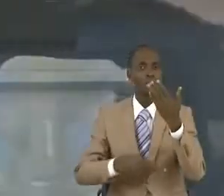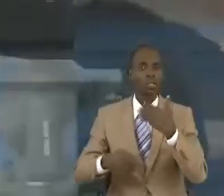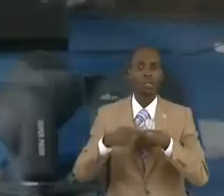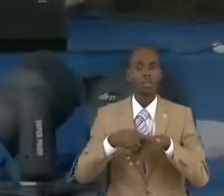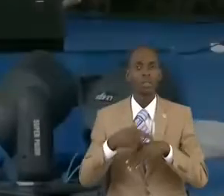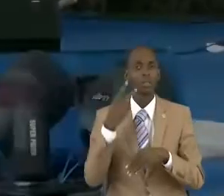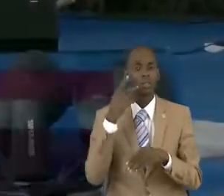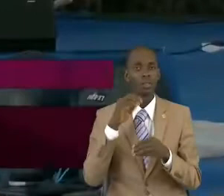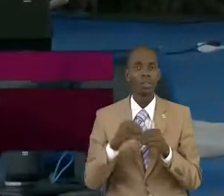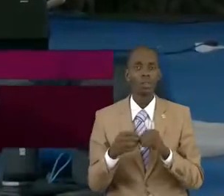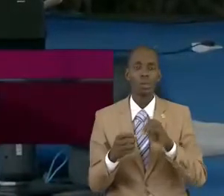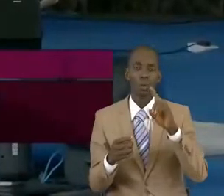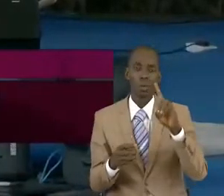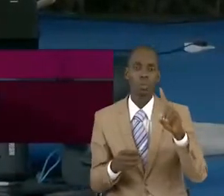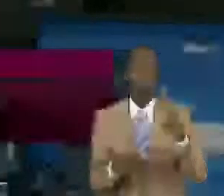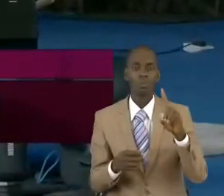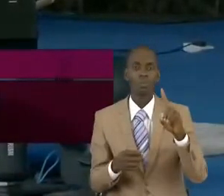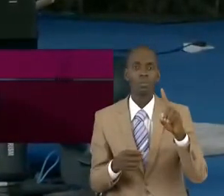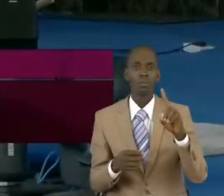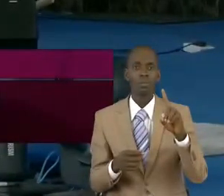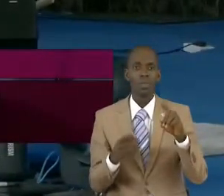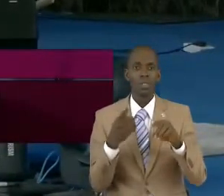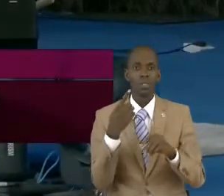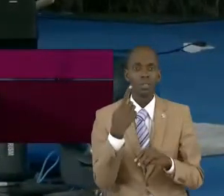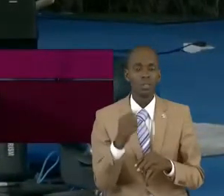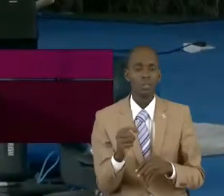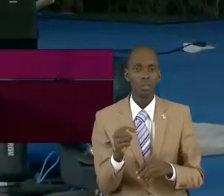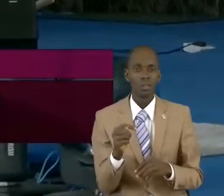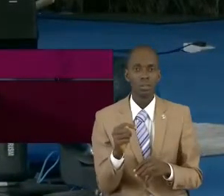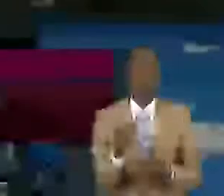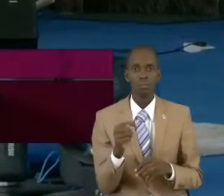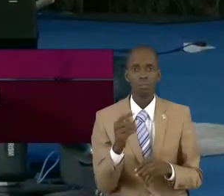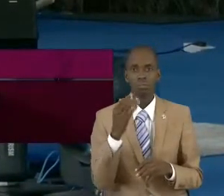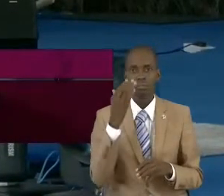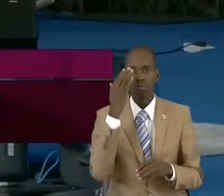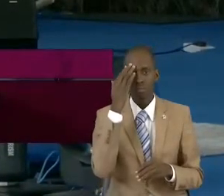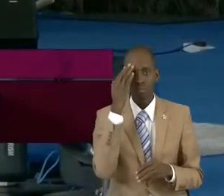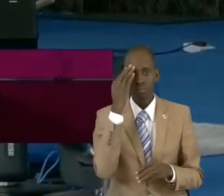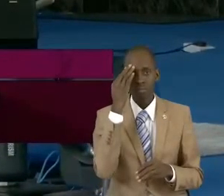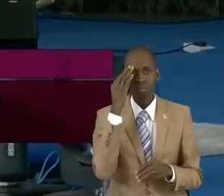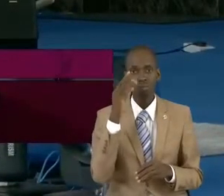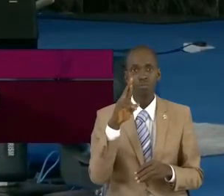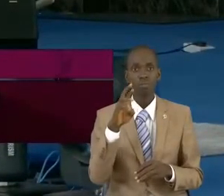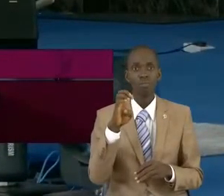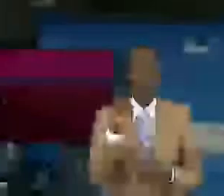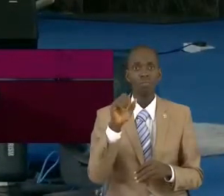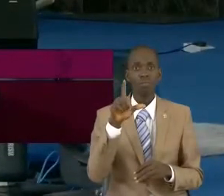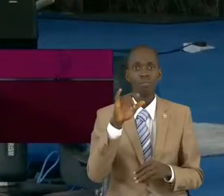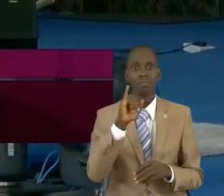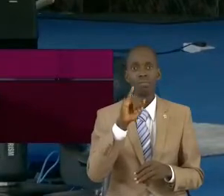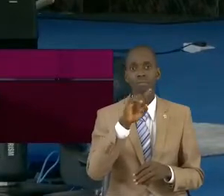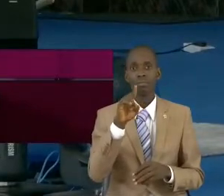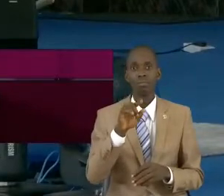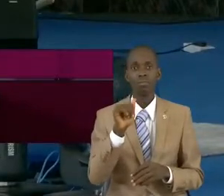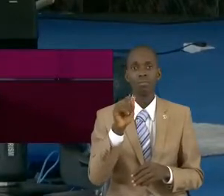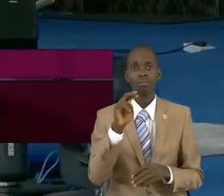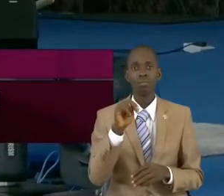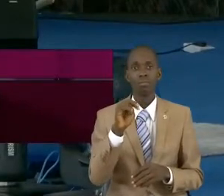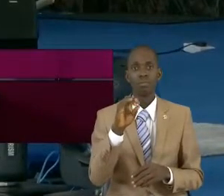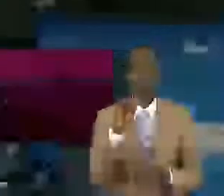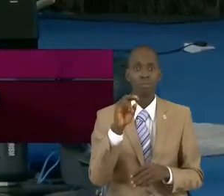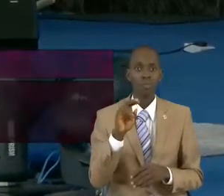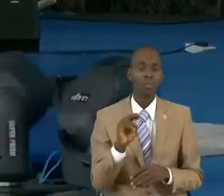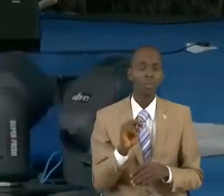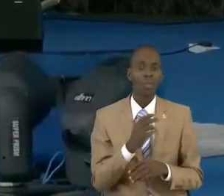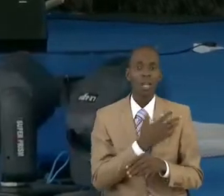Number one, the realization and revelation of his resurrection. Three